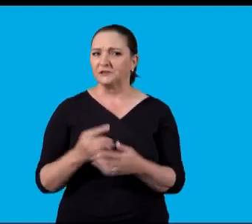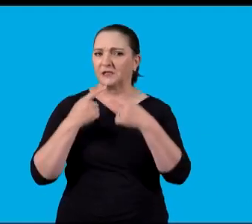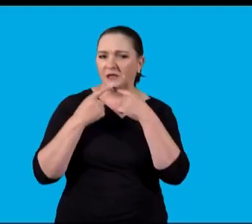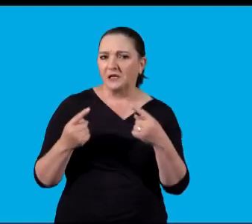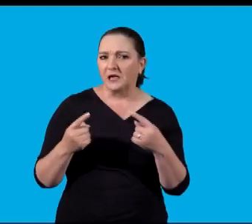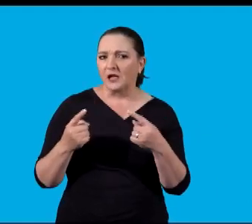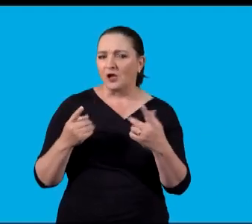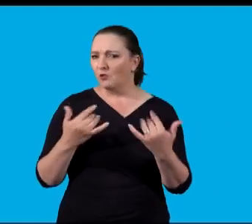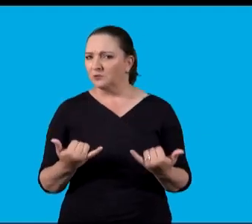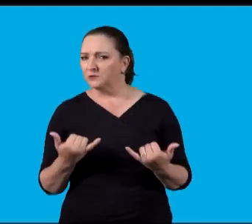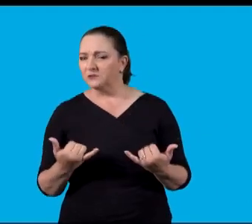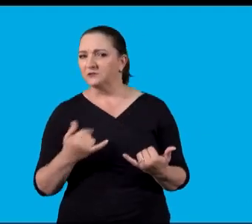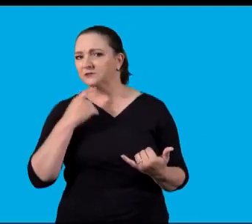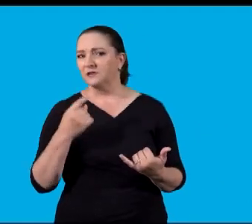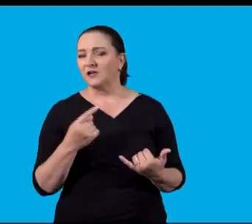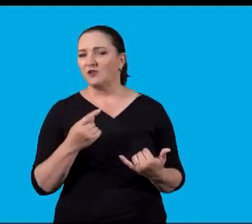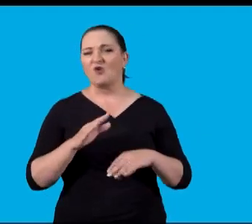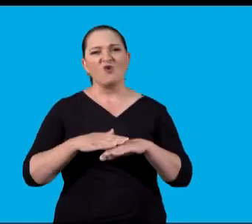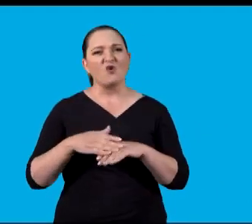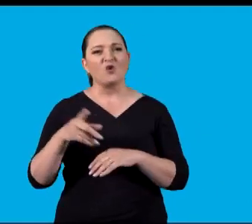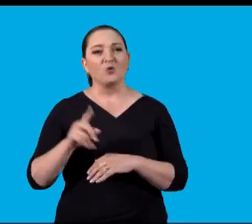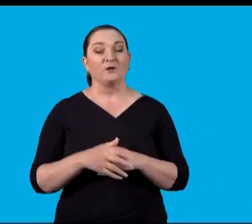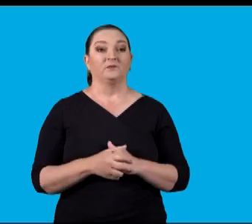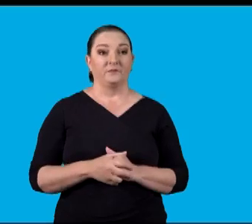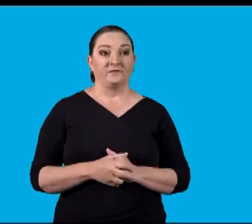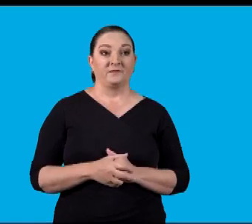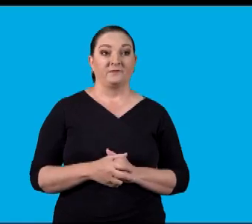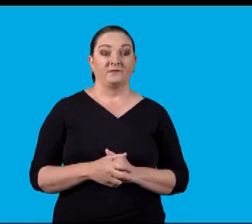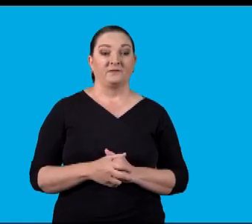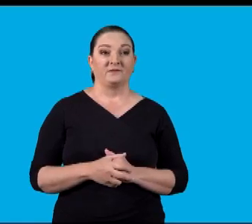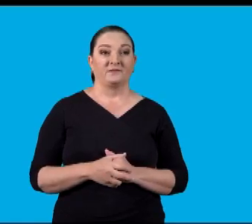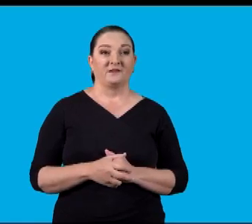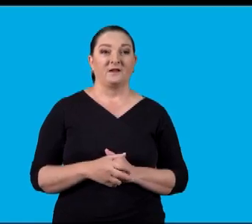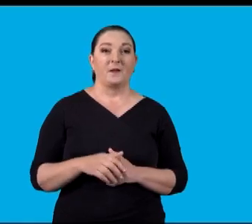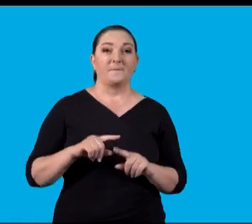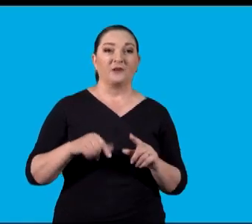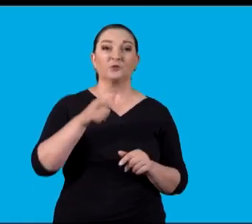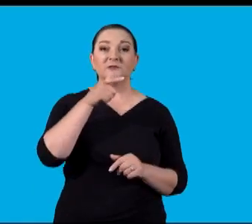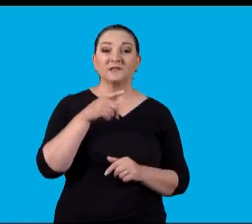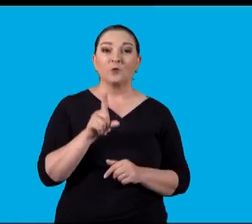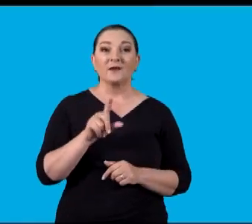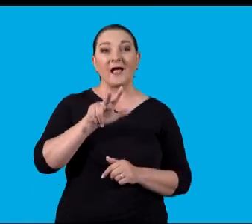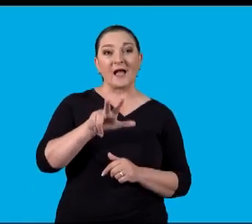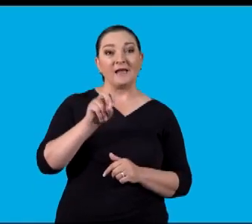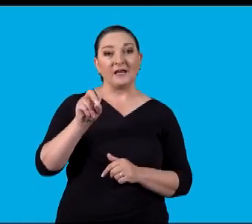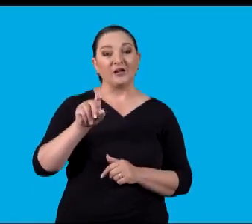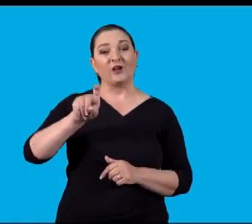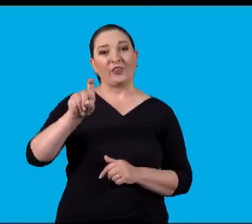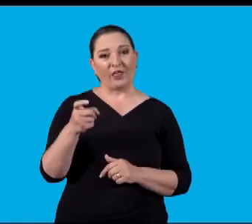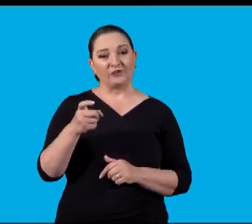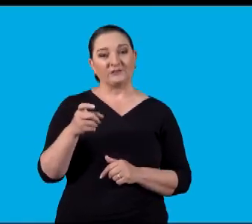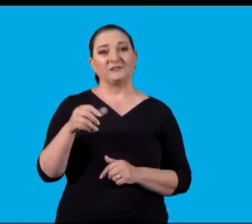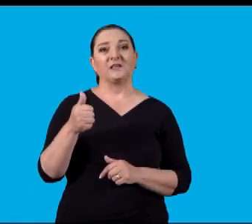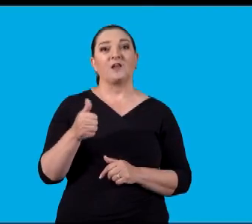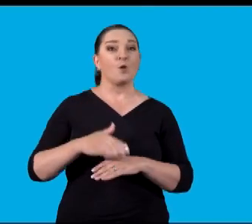we declaring this interim dividend on? Here we're told that at the beginning we had 800,000 shares, and then we issued